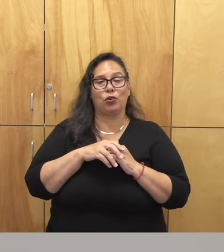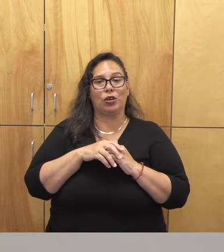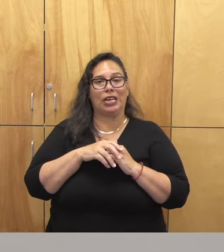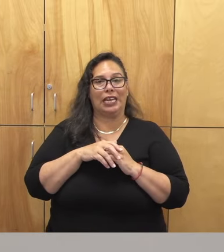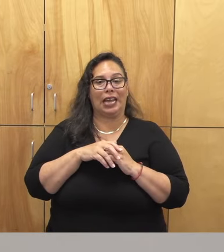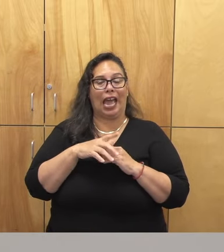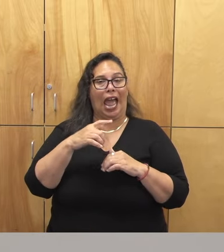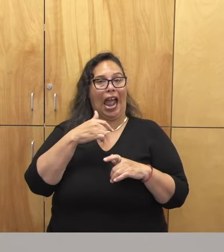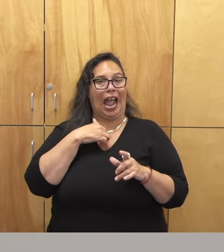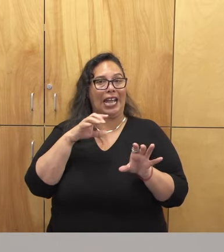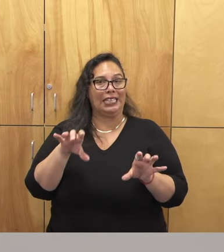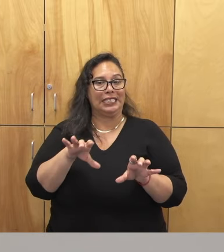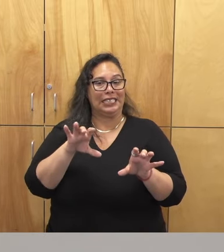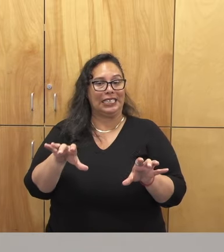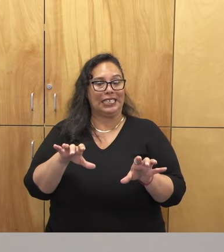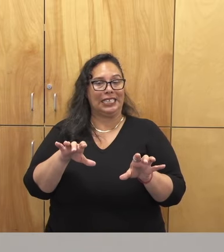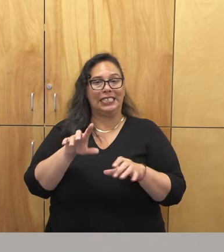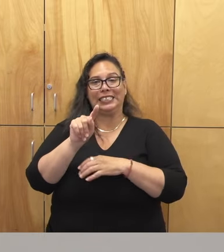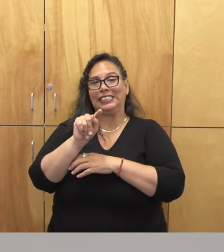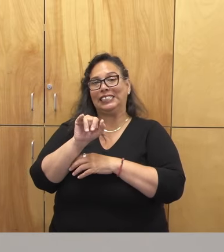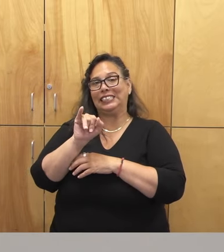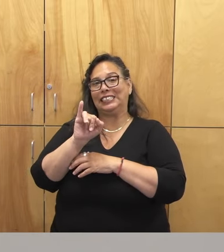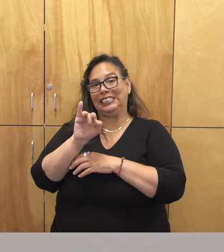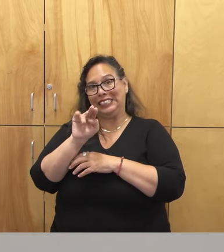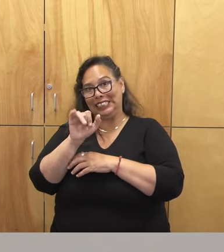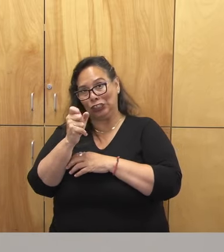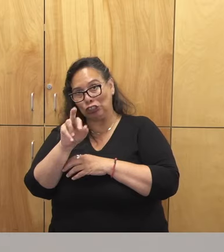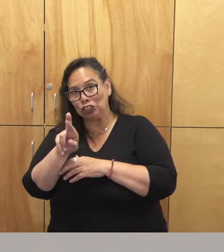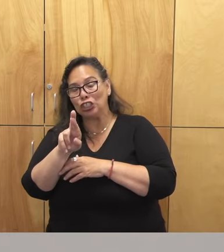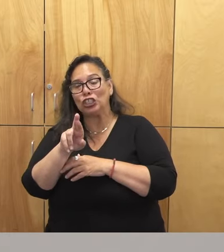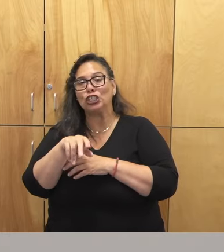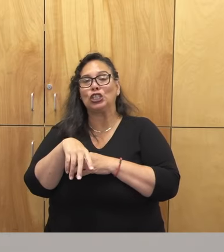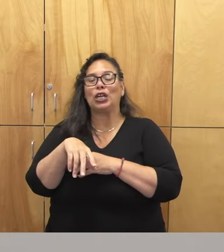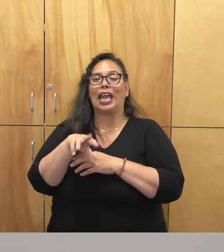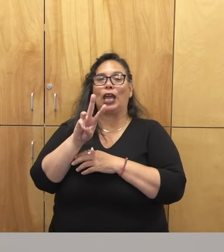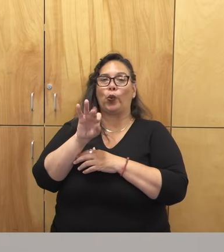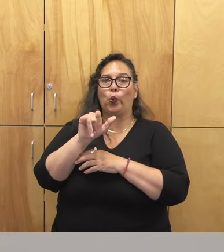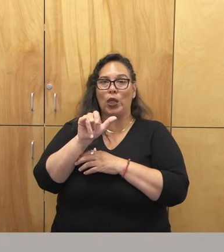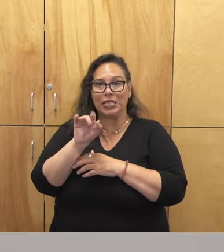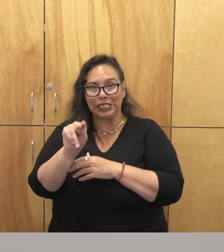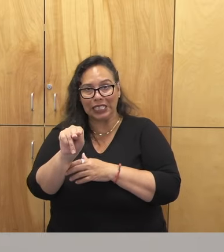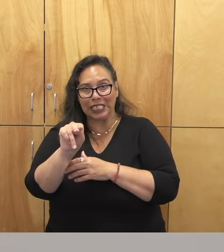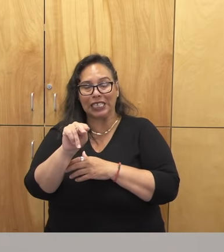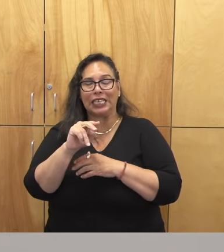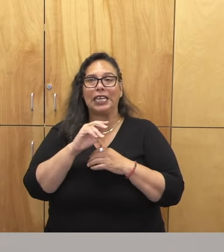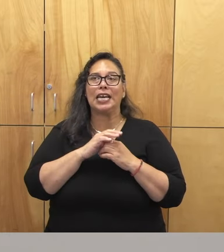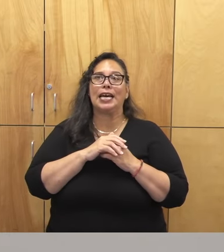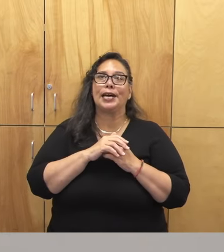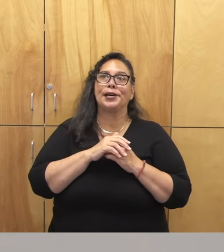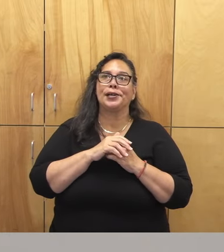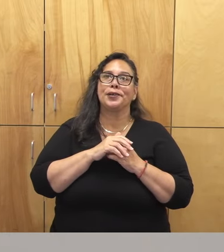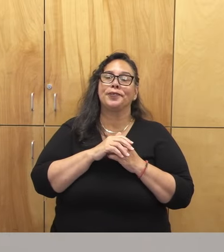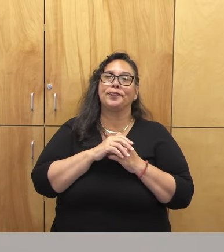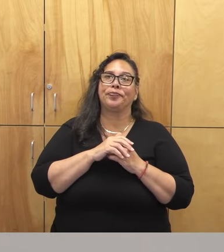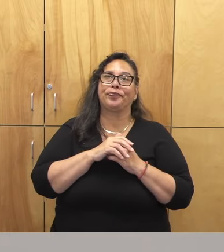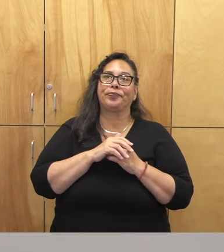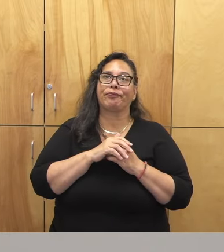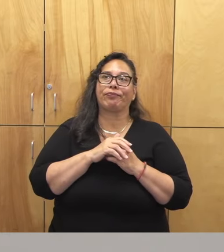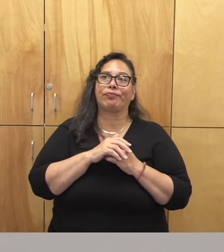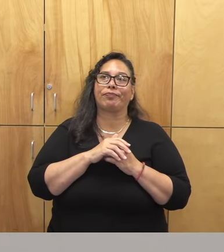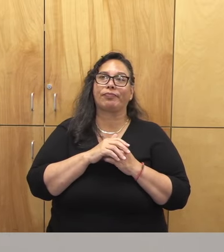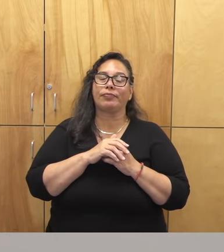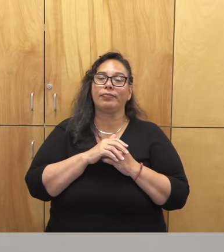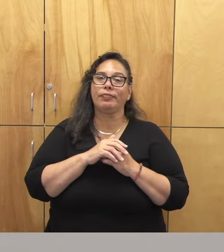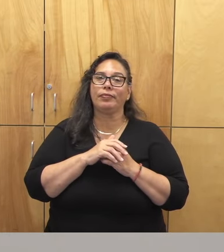I did Tincture, and I did Wilson, and I think I may have